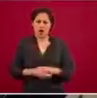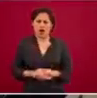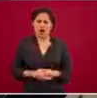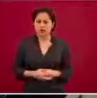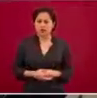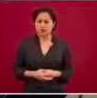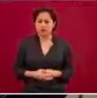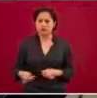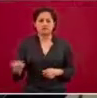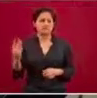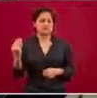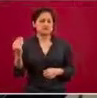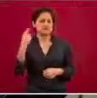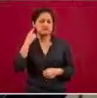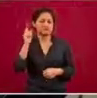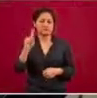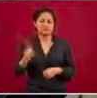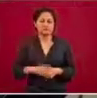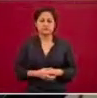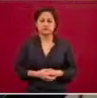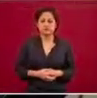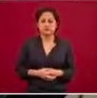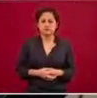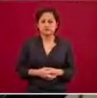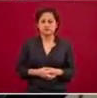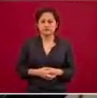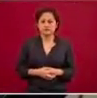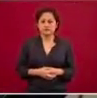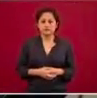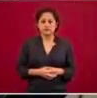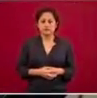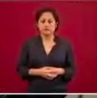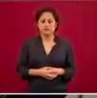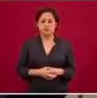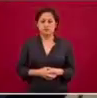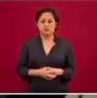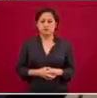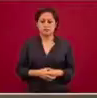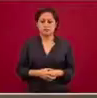not hired under the conditions you just implied.